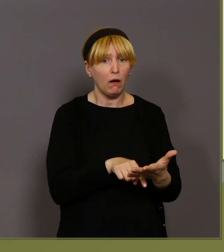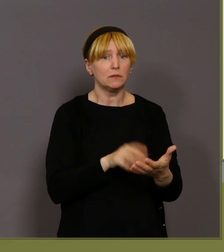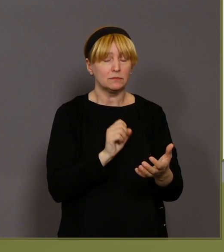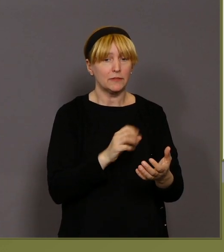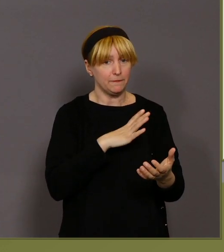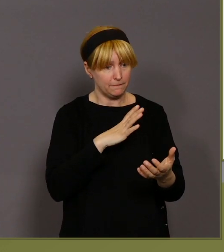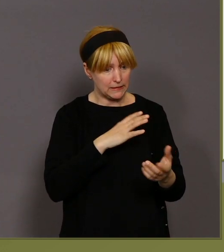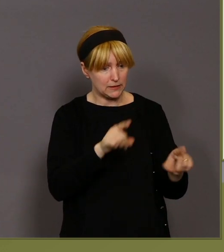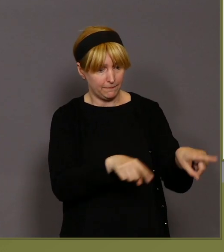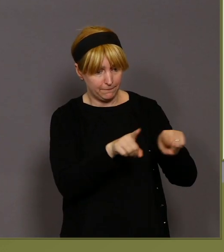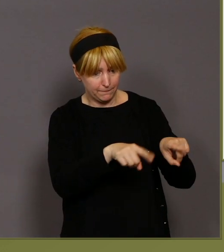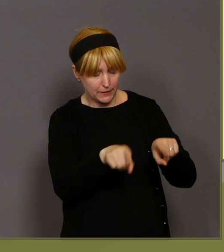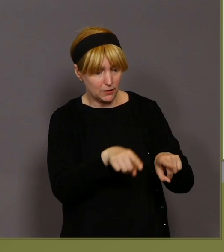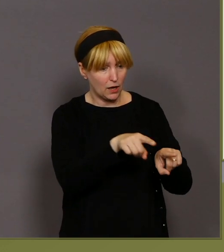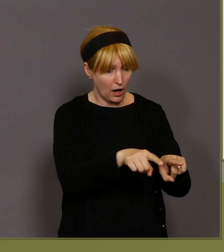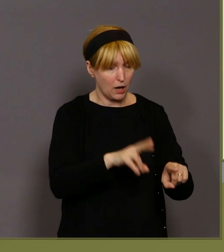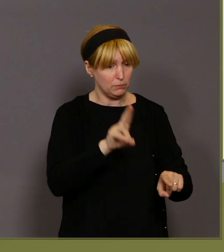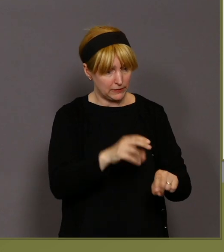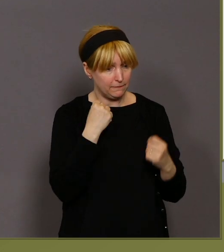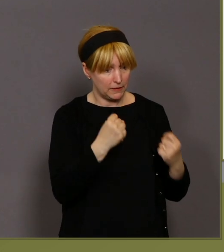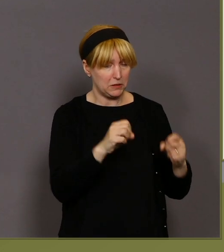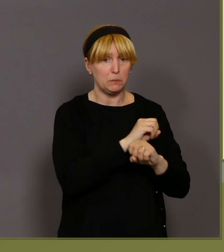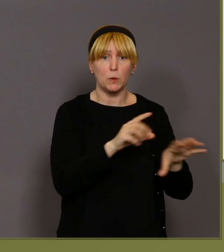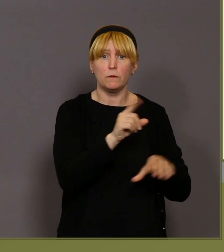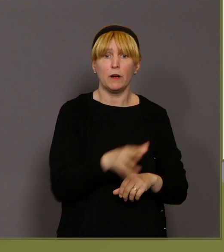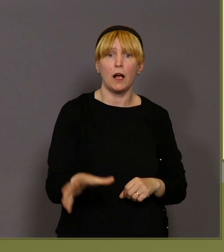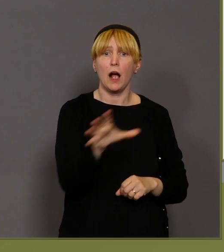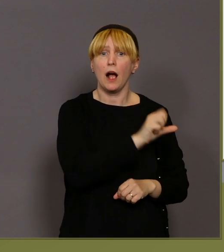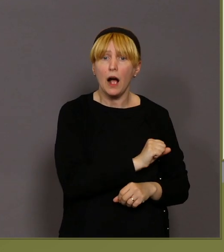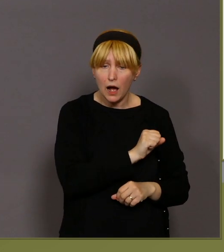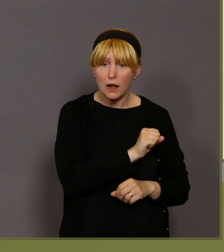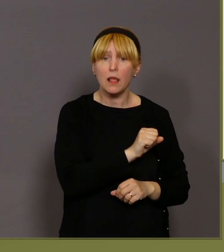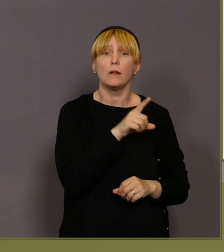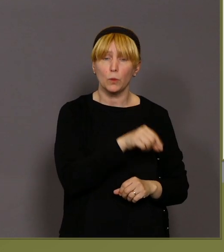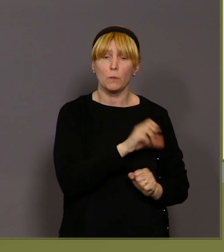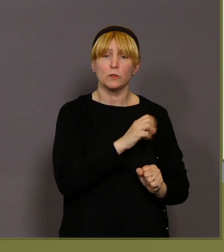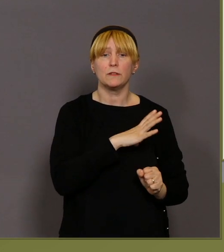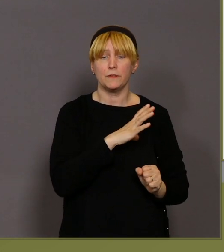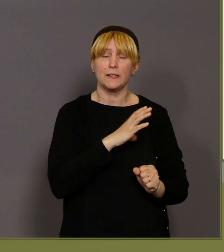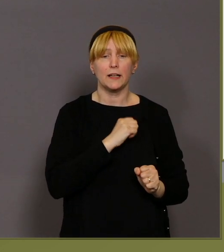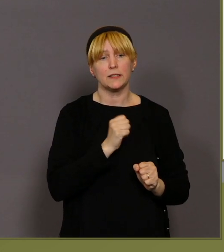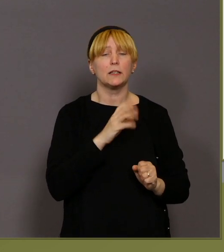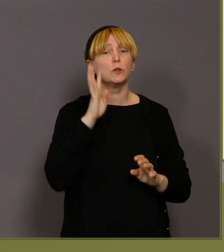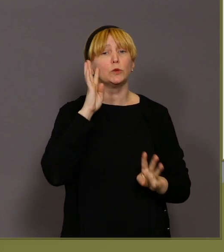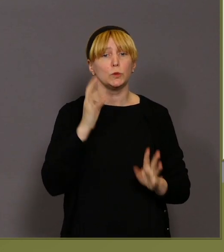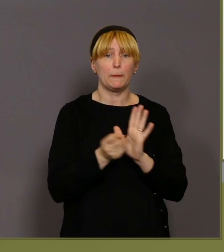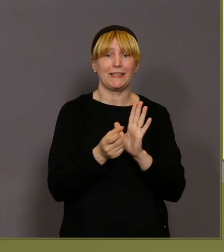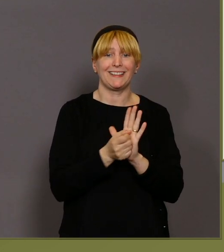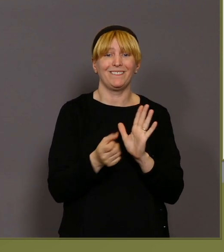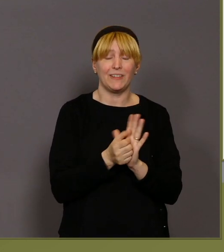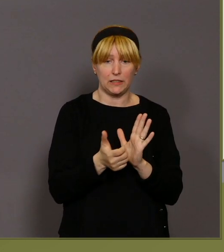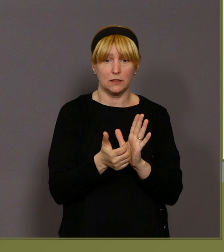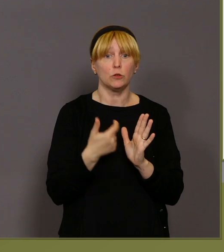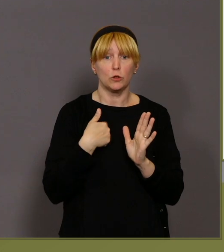shown on the video that are really important, you need to provide an audio description to that, telling